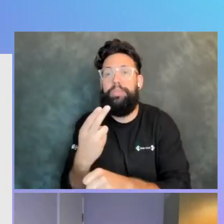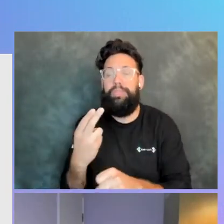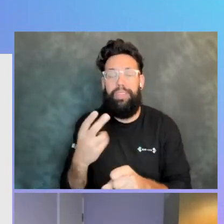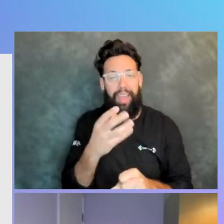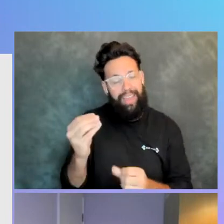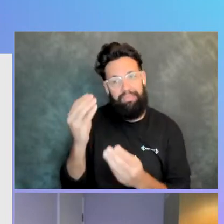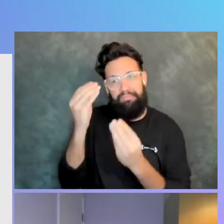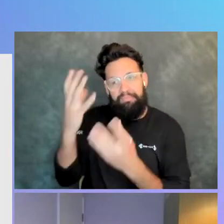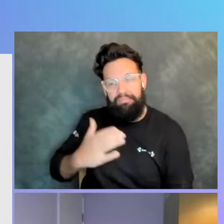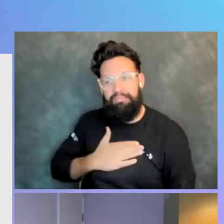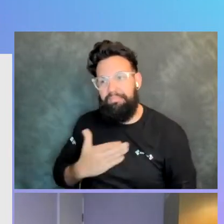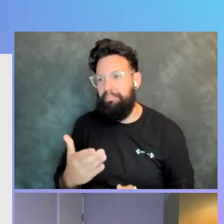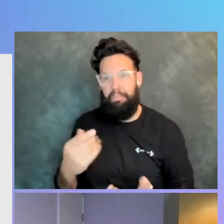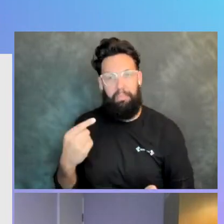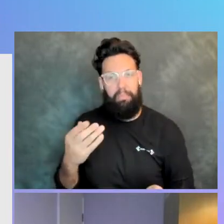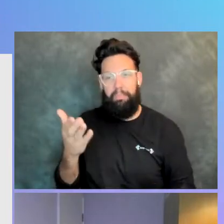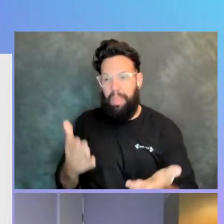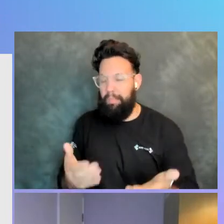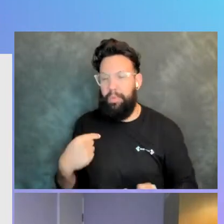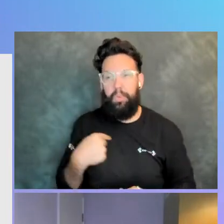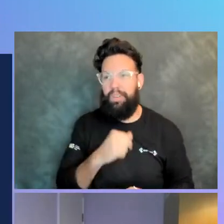caught or been able to address ourselves.